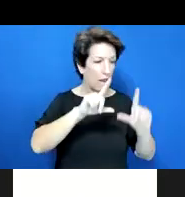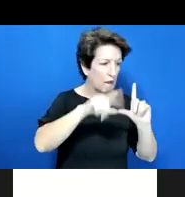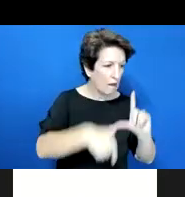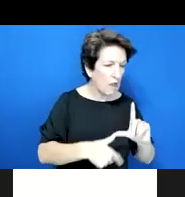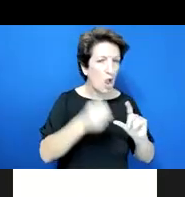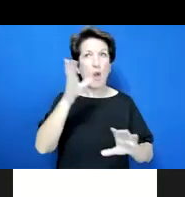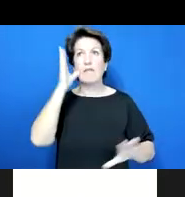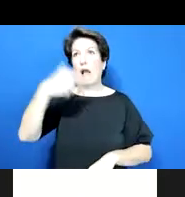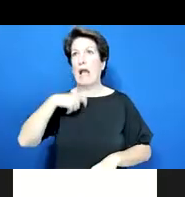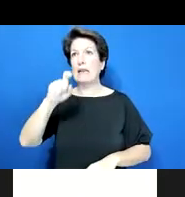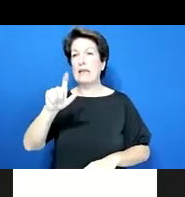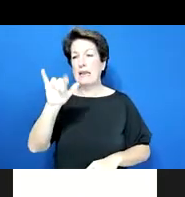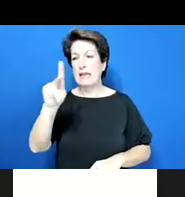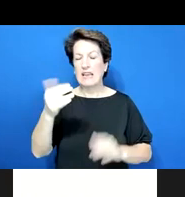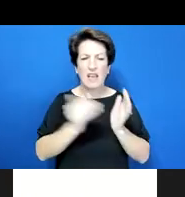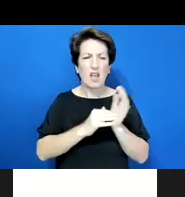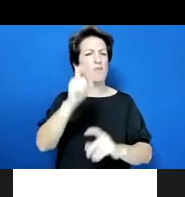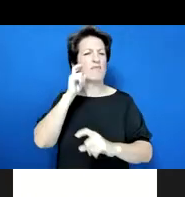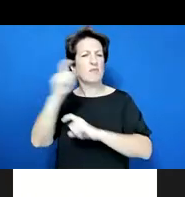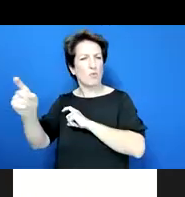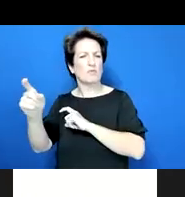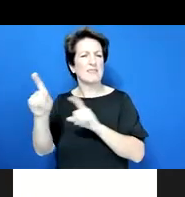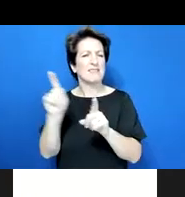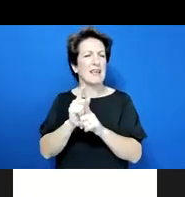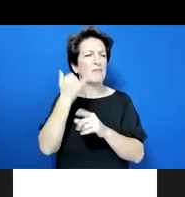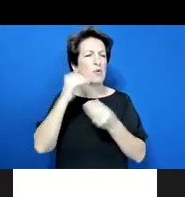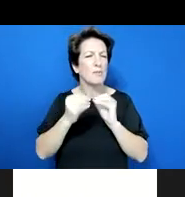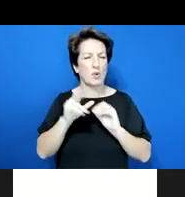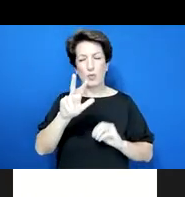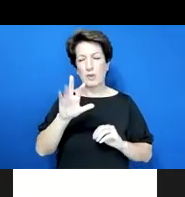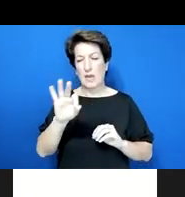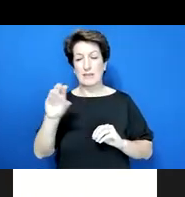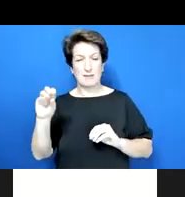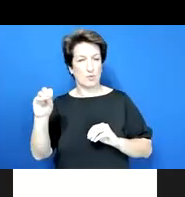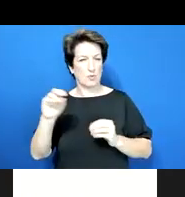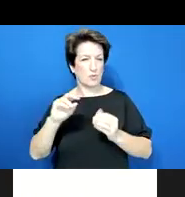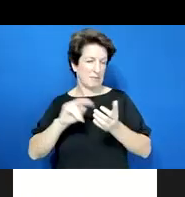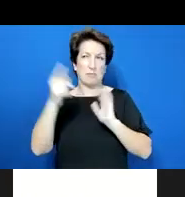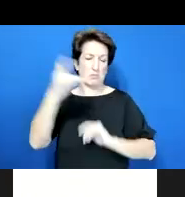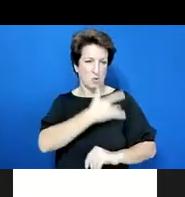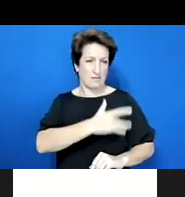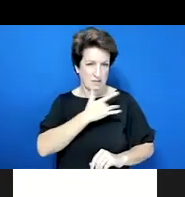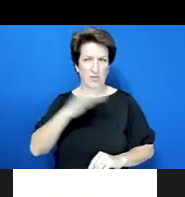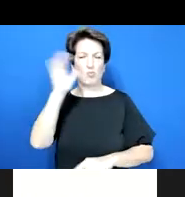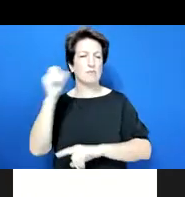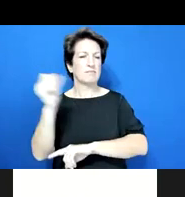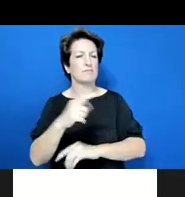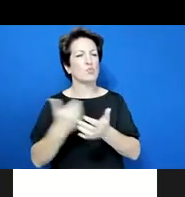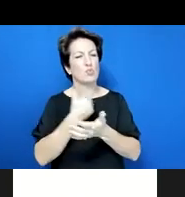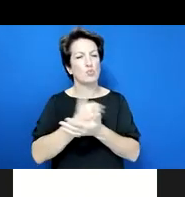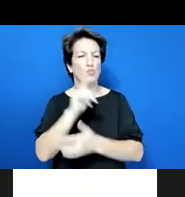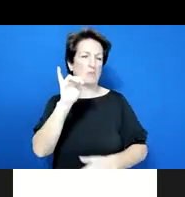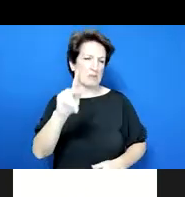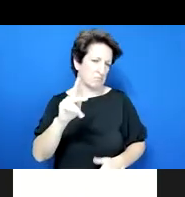the link again, you can call that same 3900 number, the province, and they will send you a new link. Any